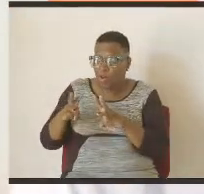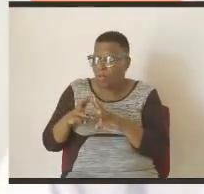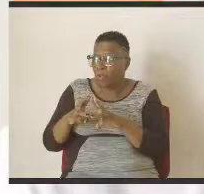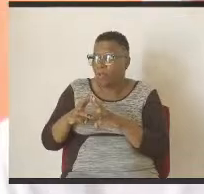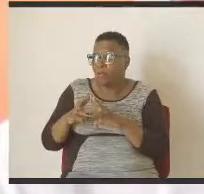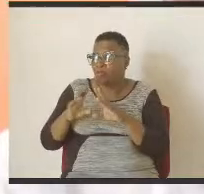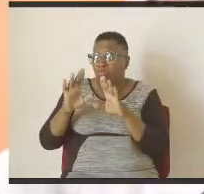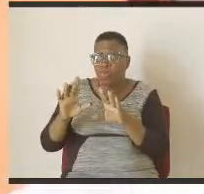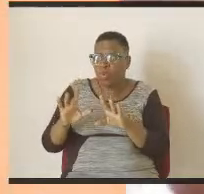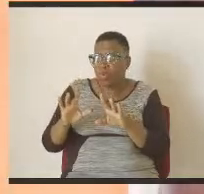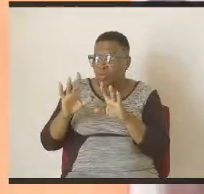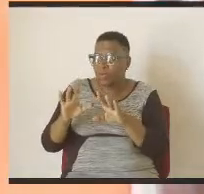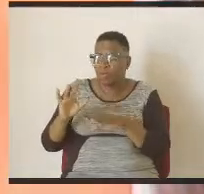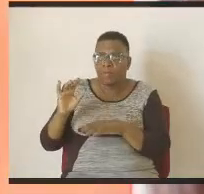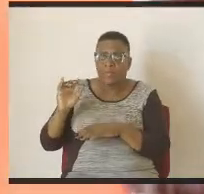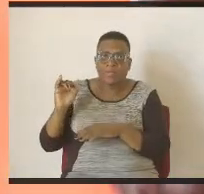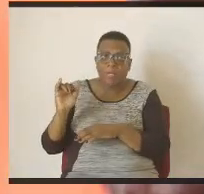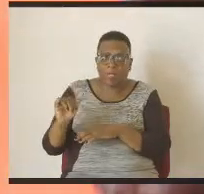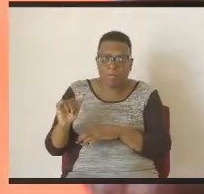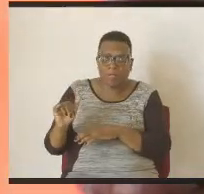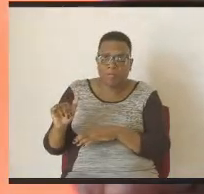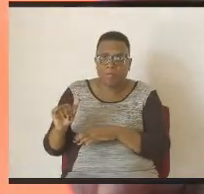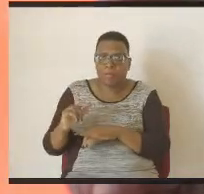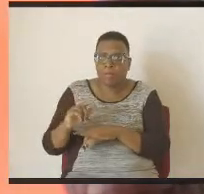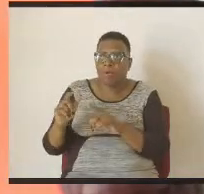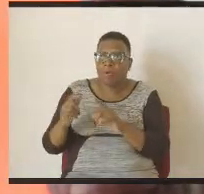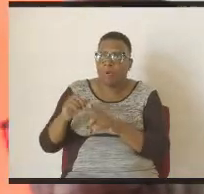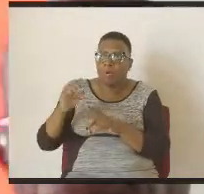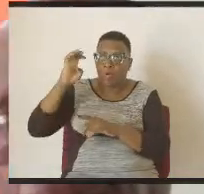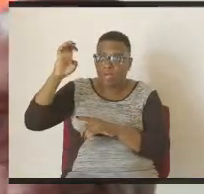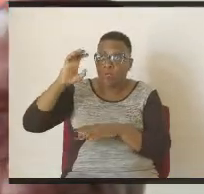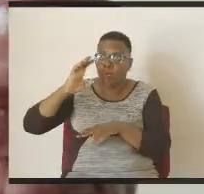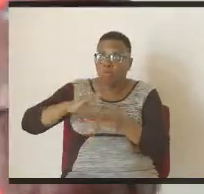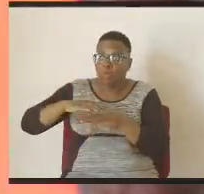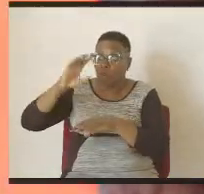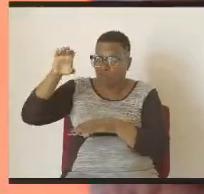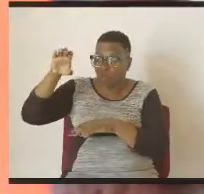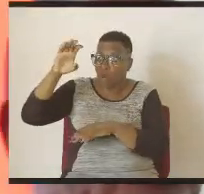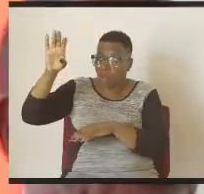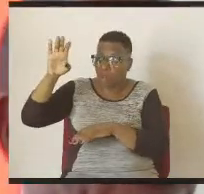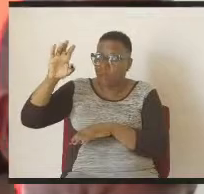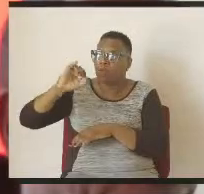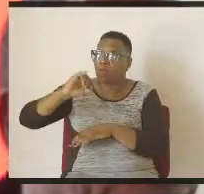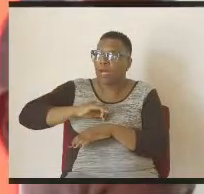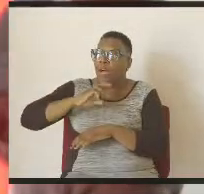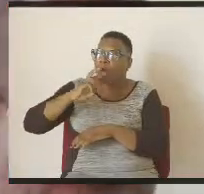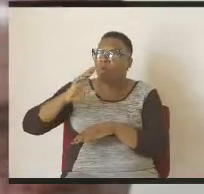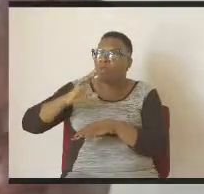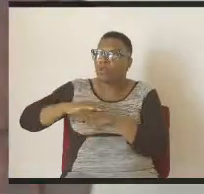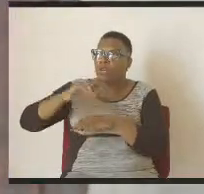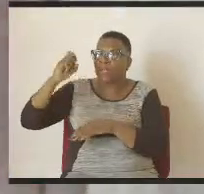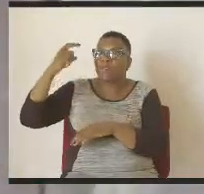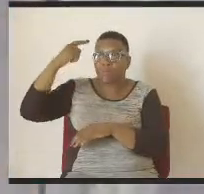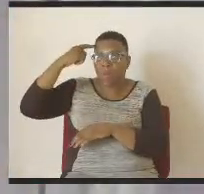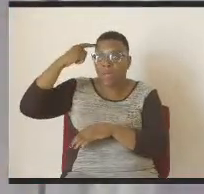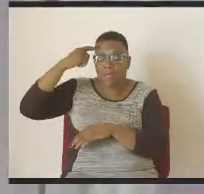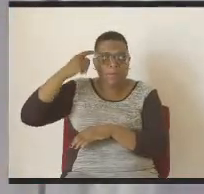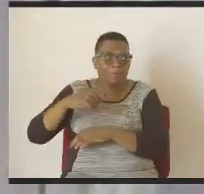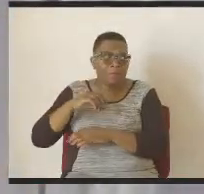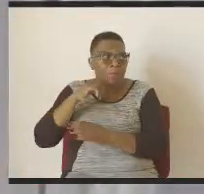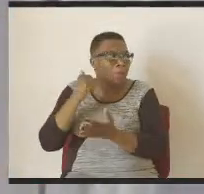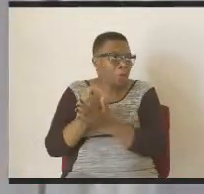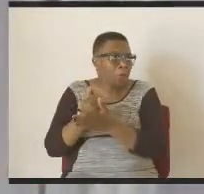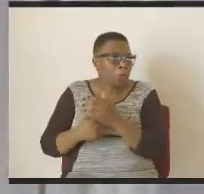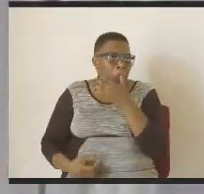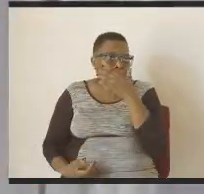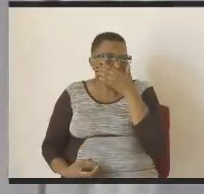mercy. Yet, when he was on the cross, I was on his mind. Amen? Amen, amen, amen,